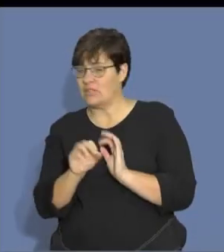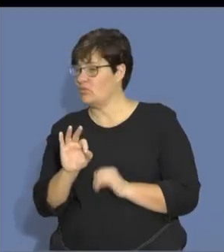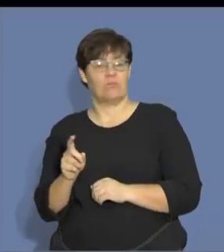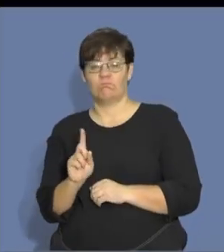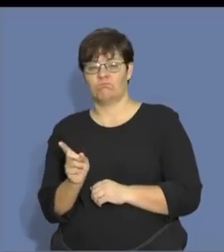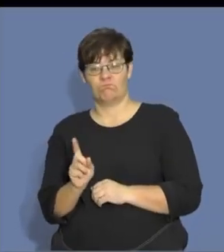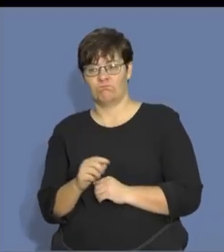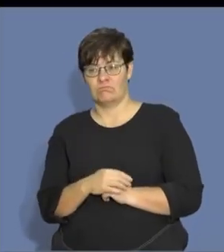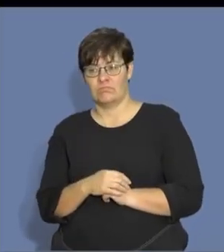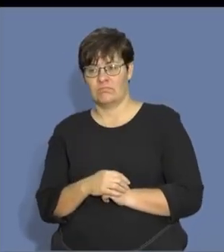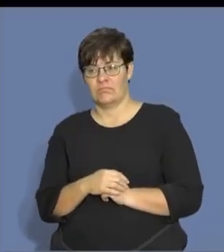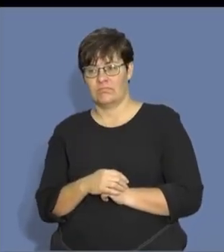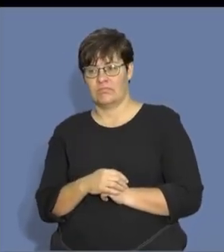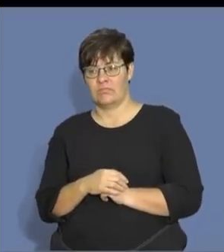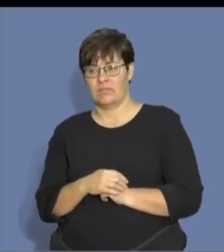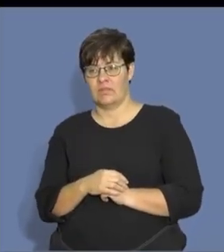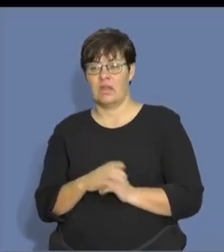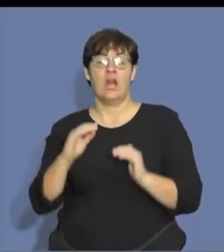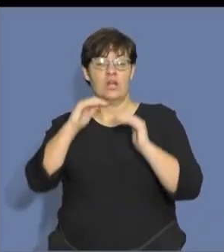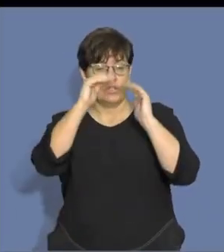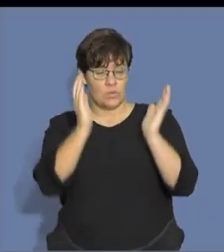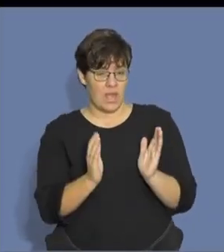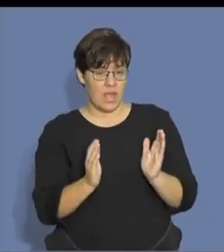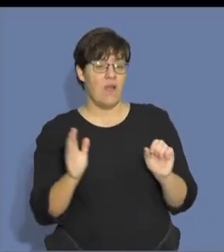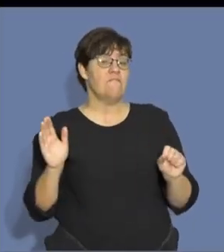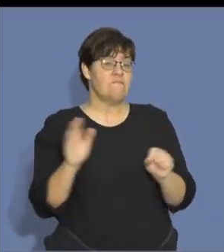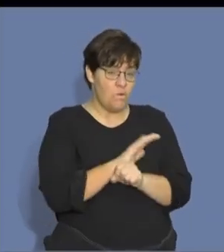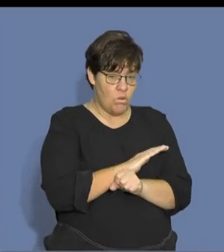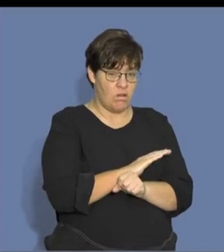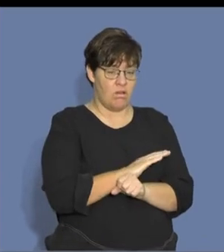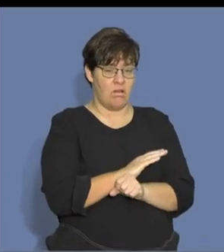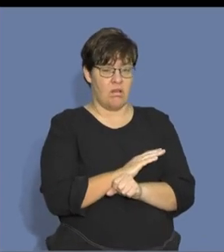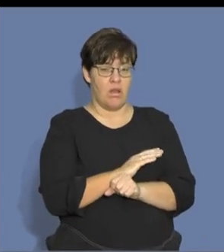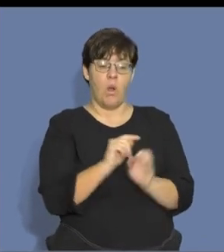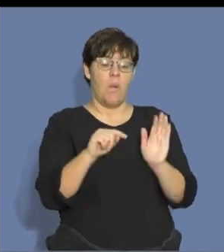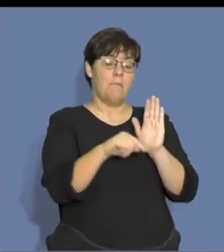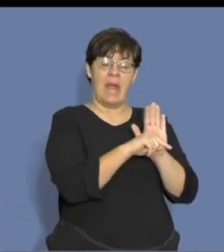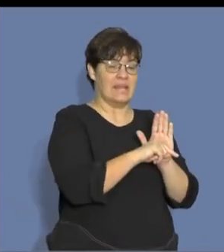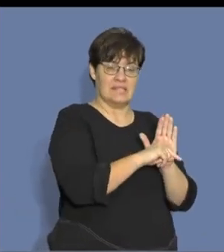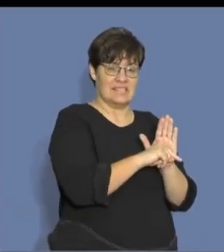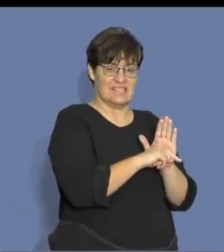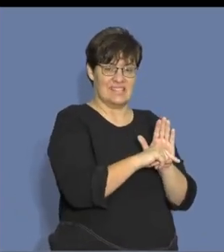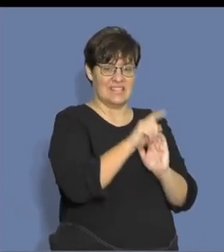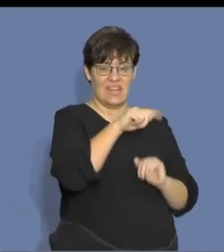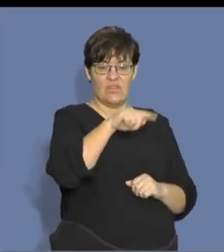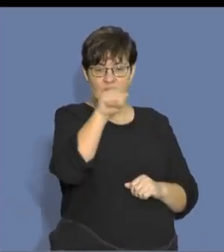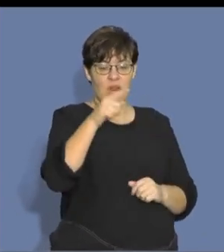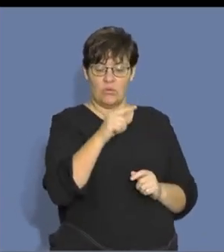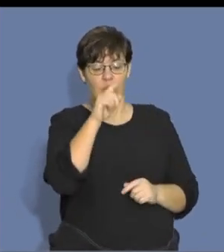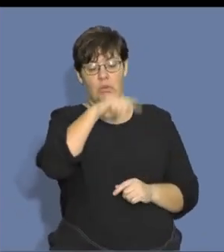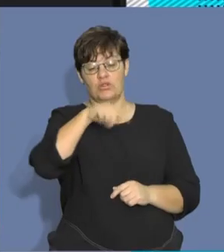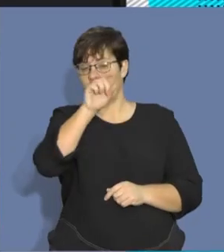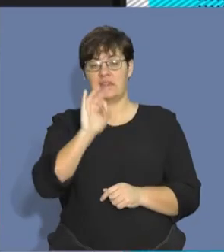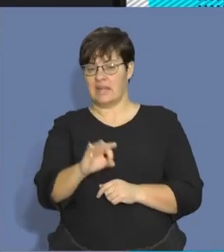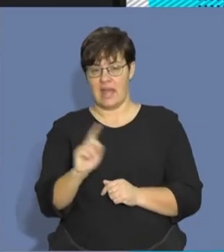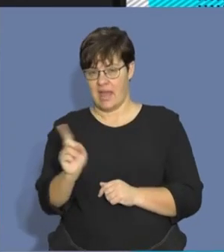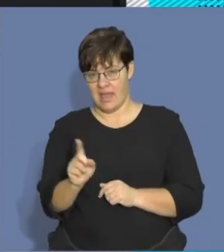careful, is what I'm squaring is the whole y value. I'm not only squaring the square root 3. And so